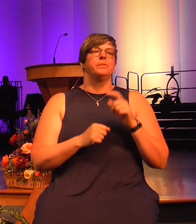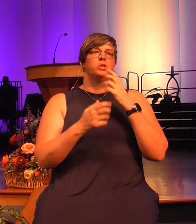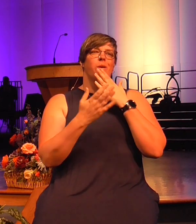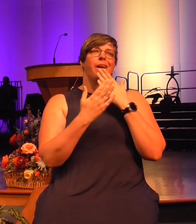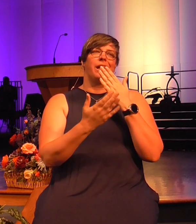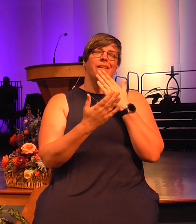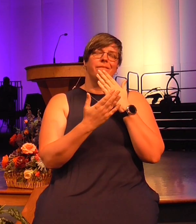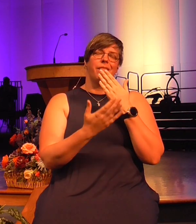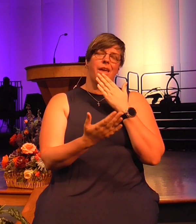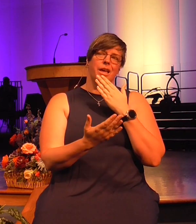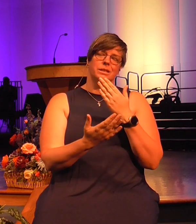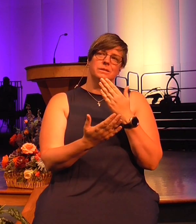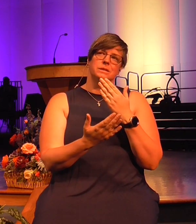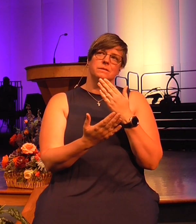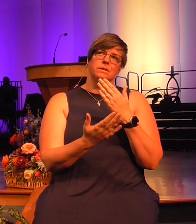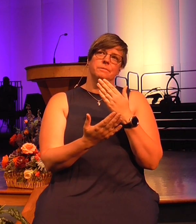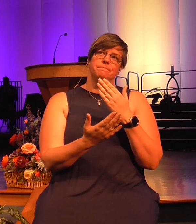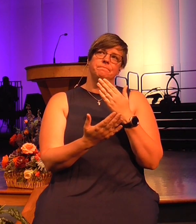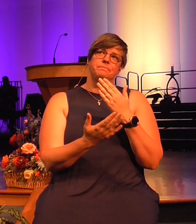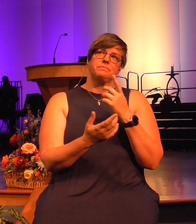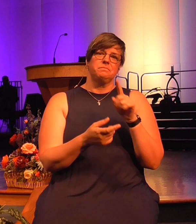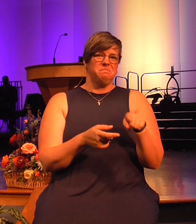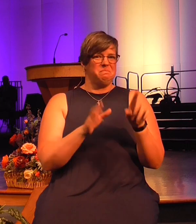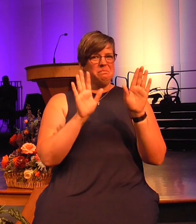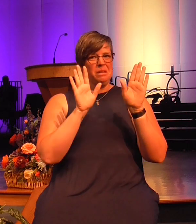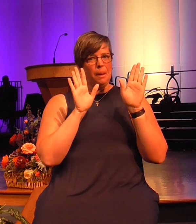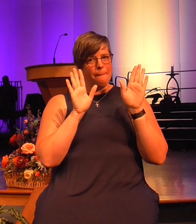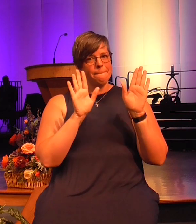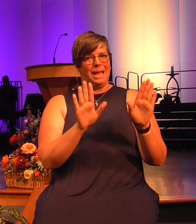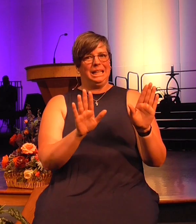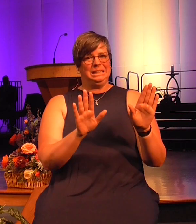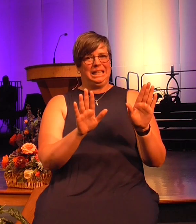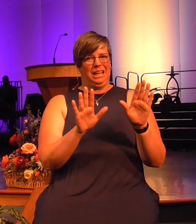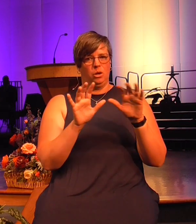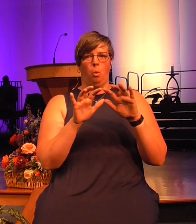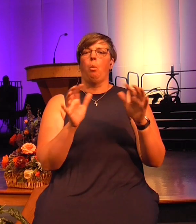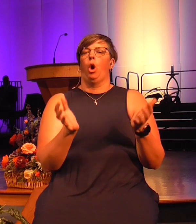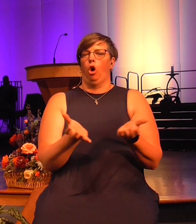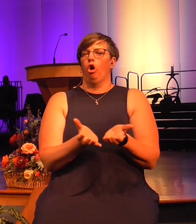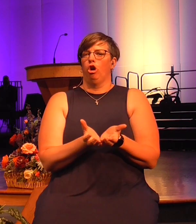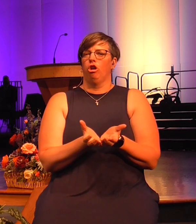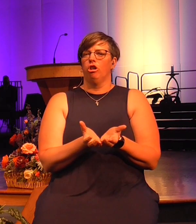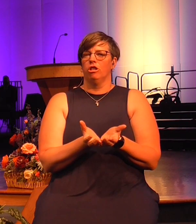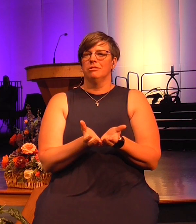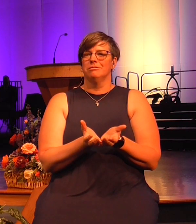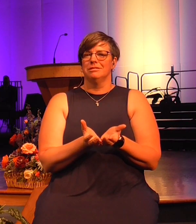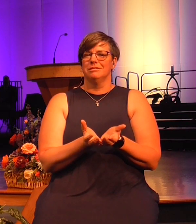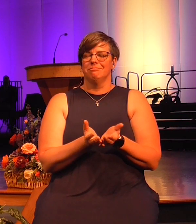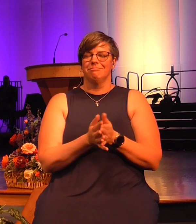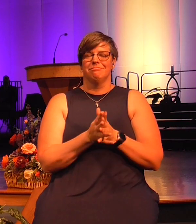And I give thanks for this amazing, amazing world that we live in.